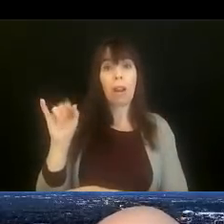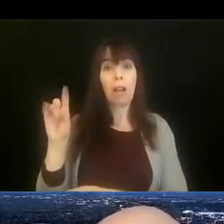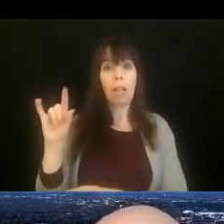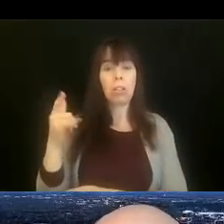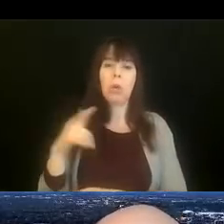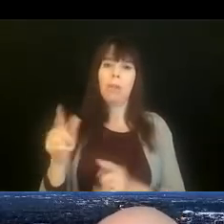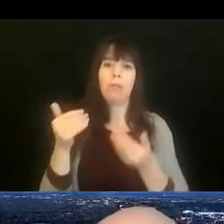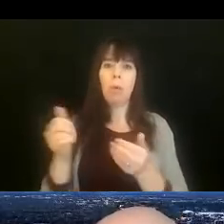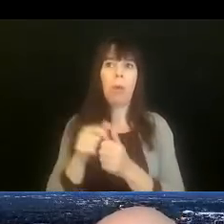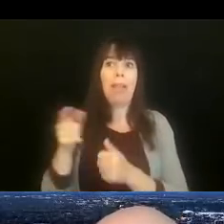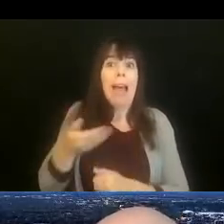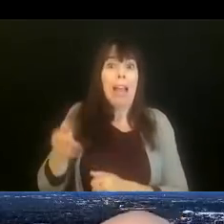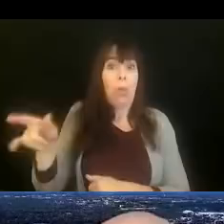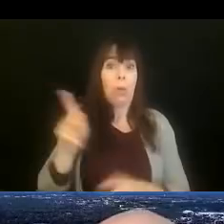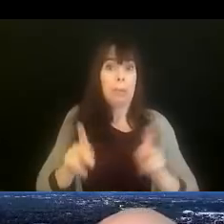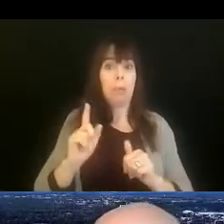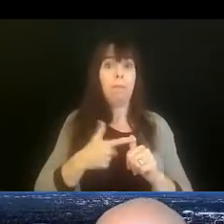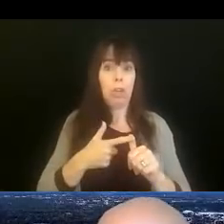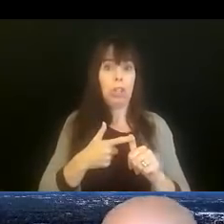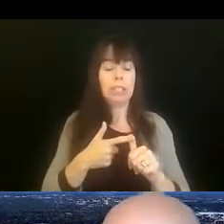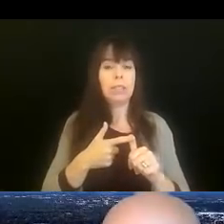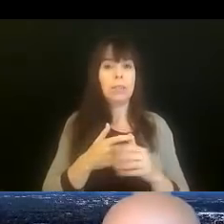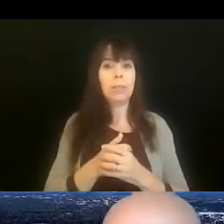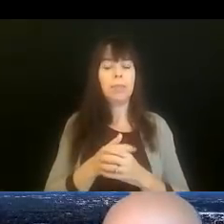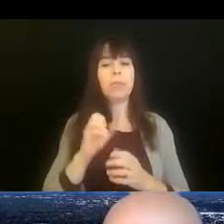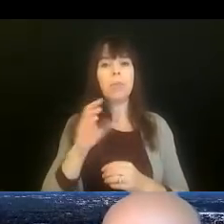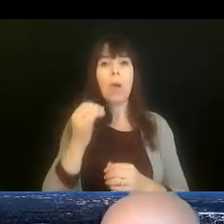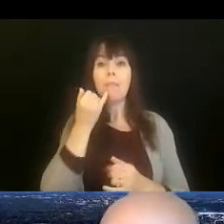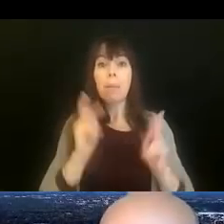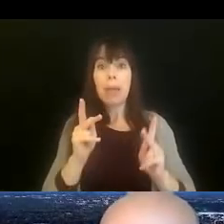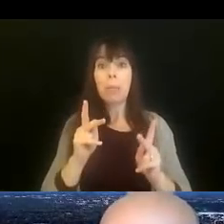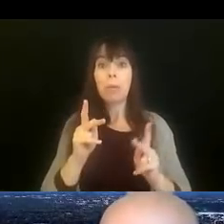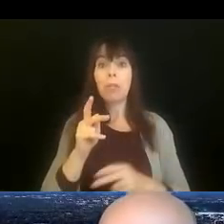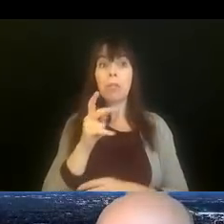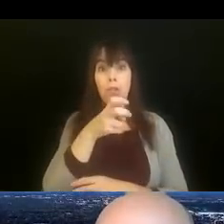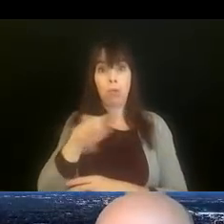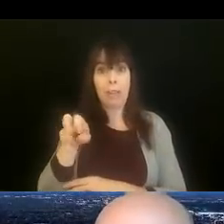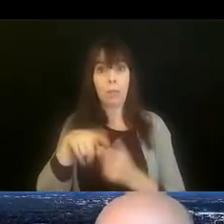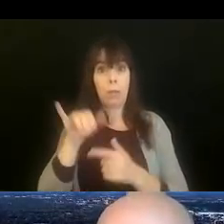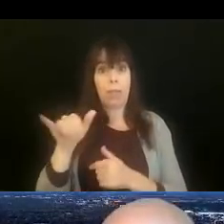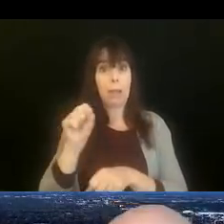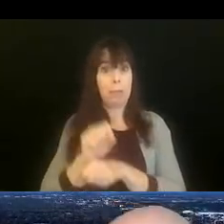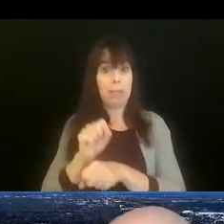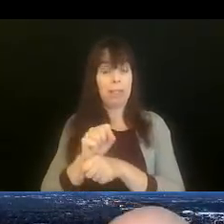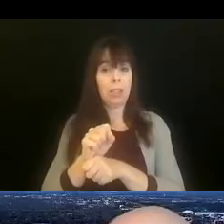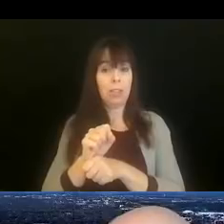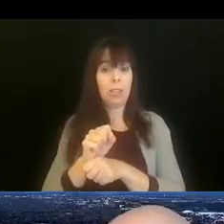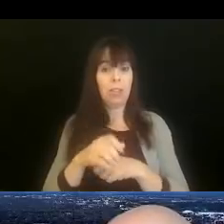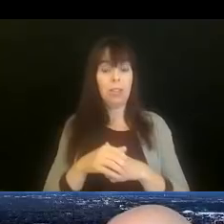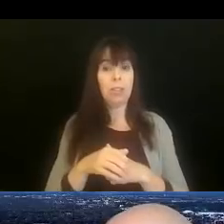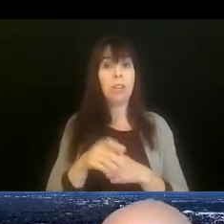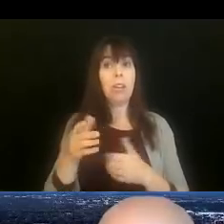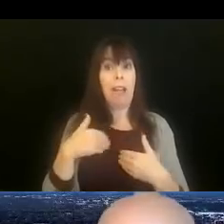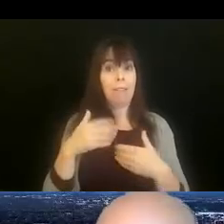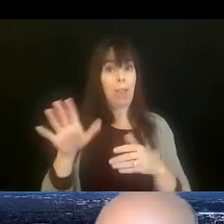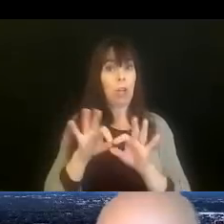proceed with hiring those individuals. So if people are transferring into those positions, they just got their degree,